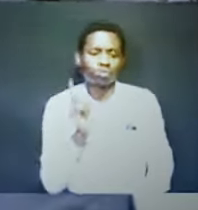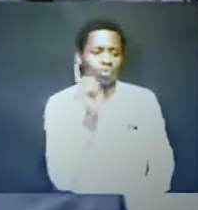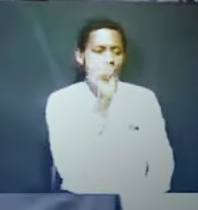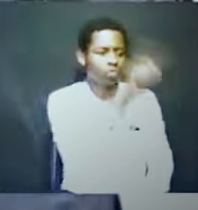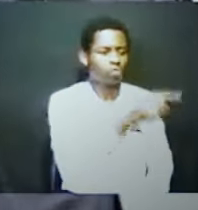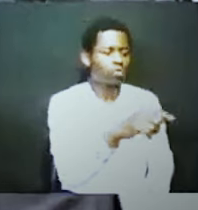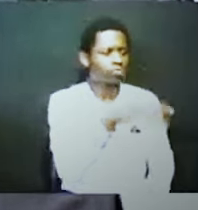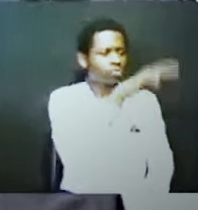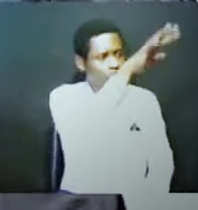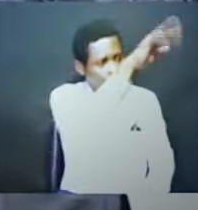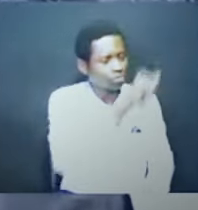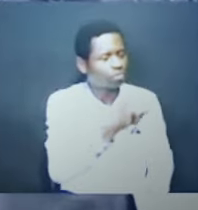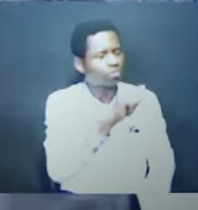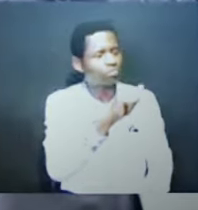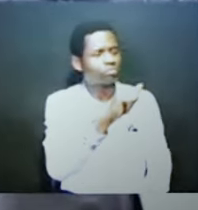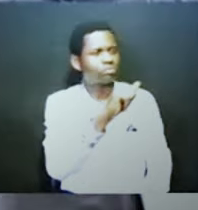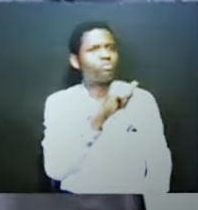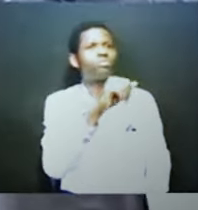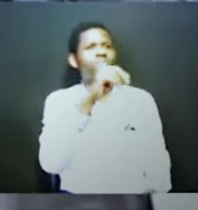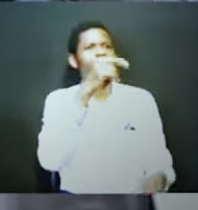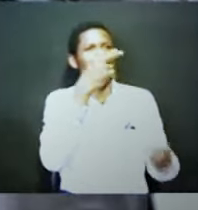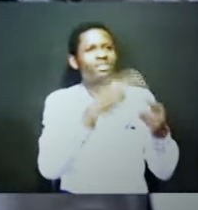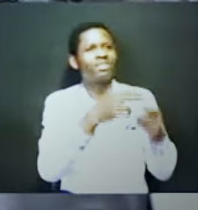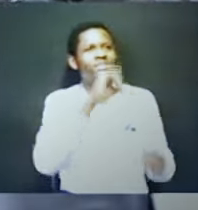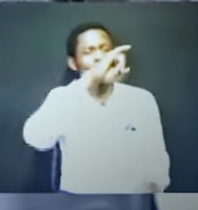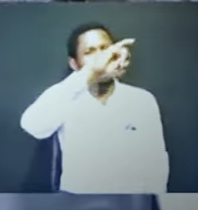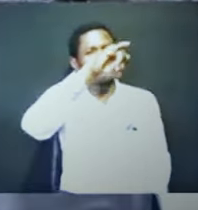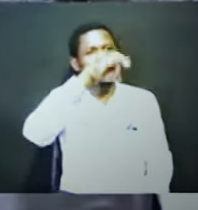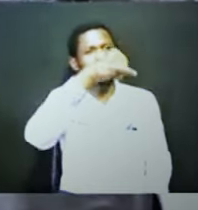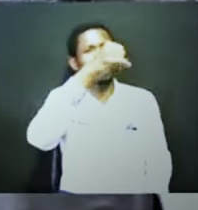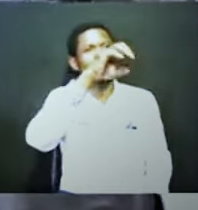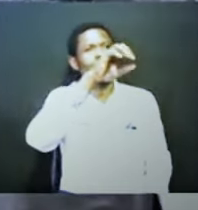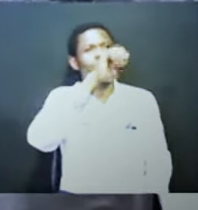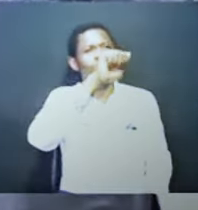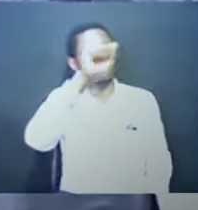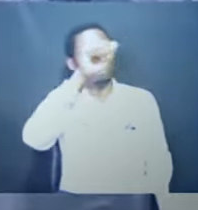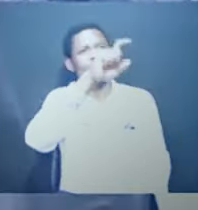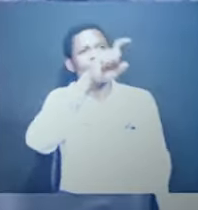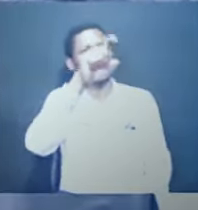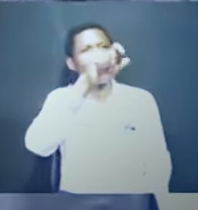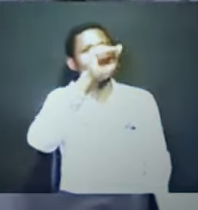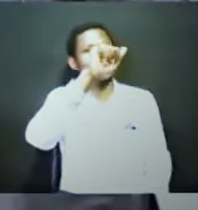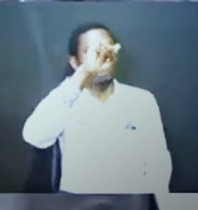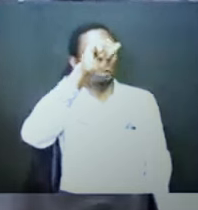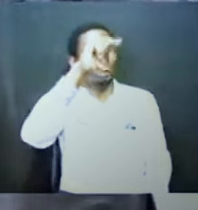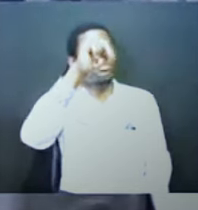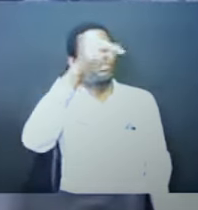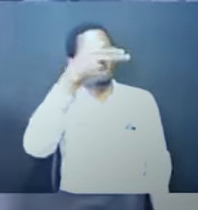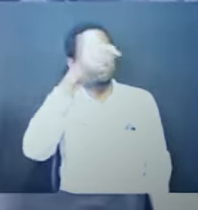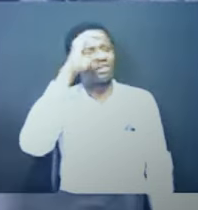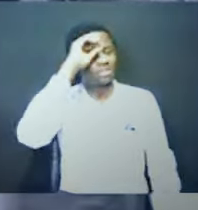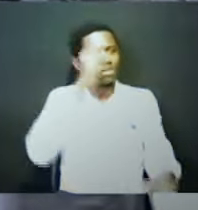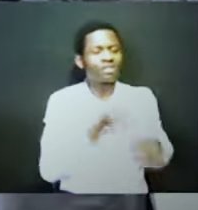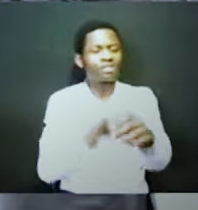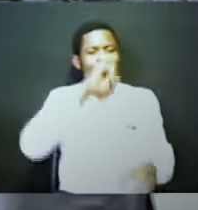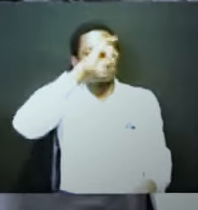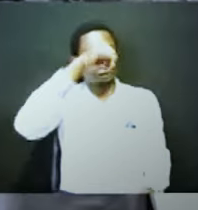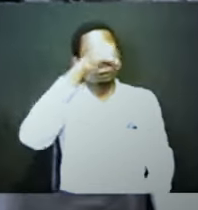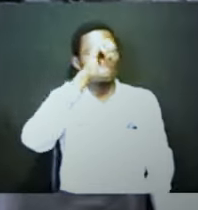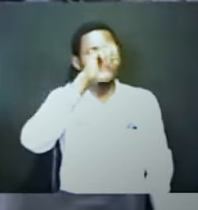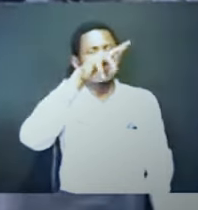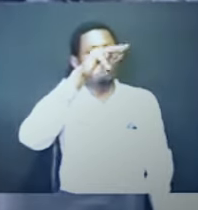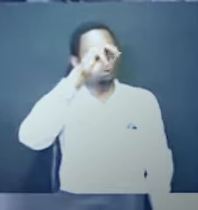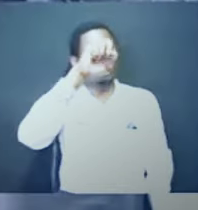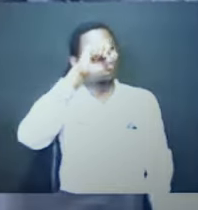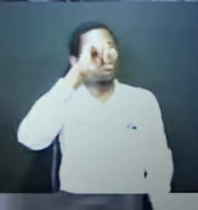Jezaniah, son of Jeremiah, the son of Habazina, and his brothers and all his sons, the